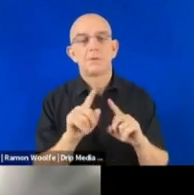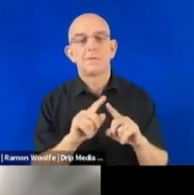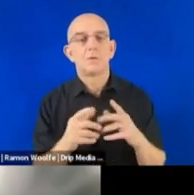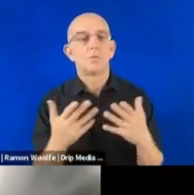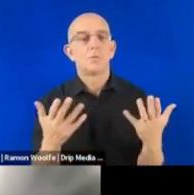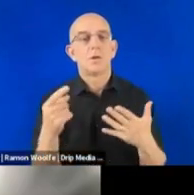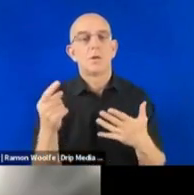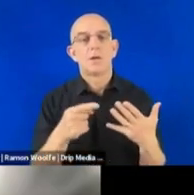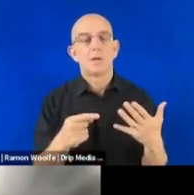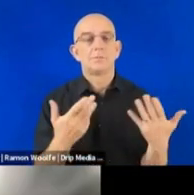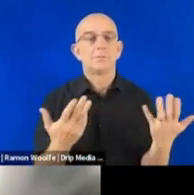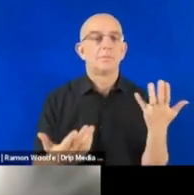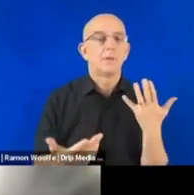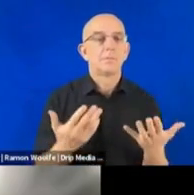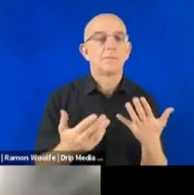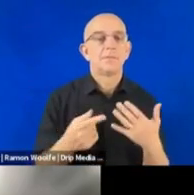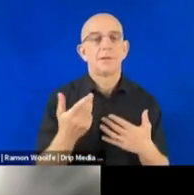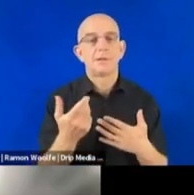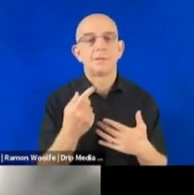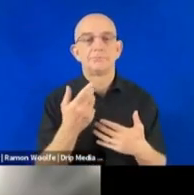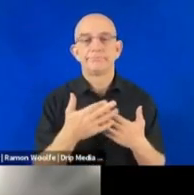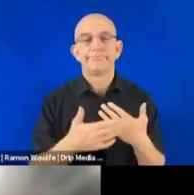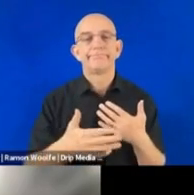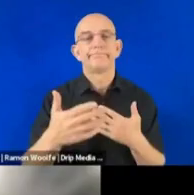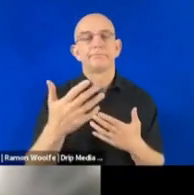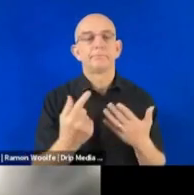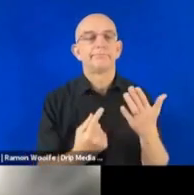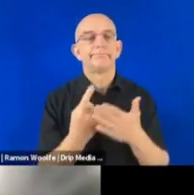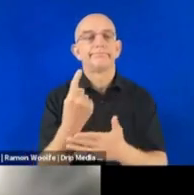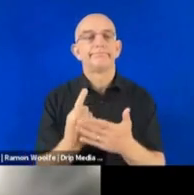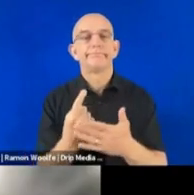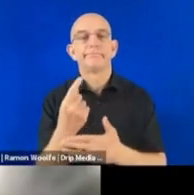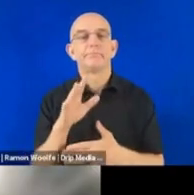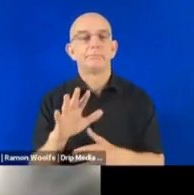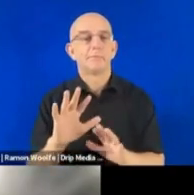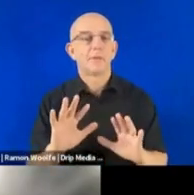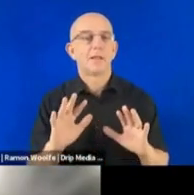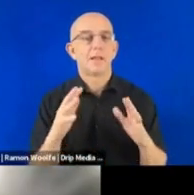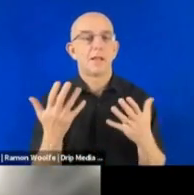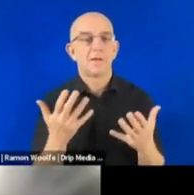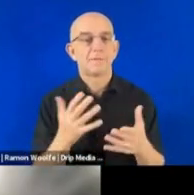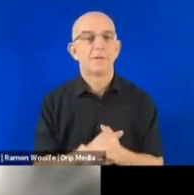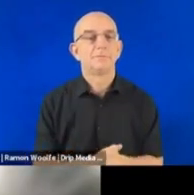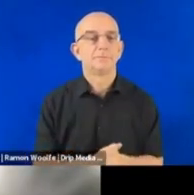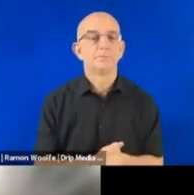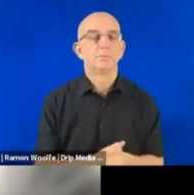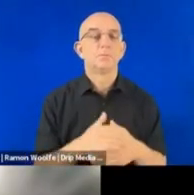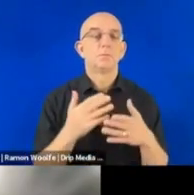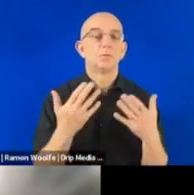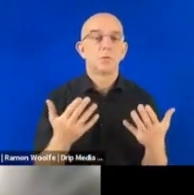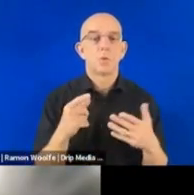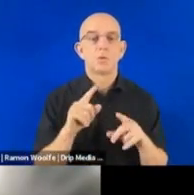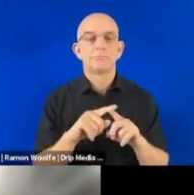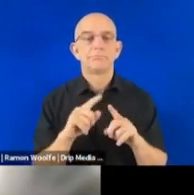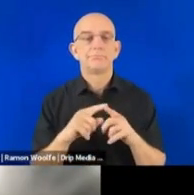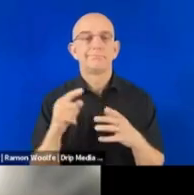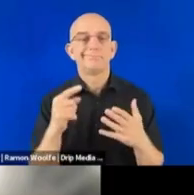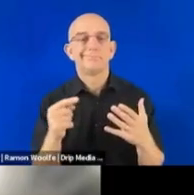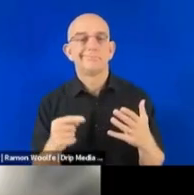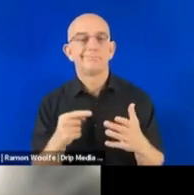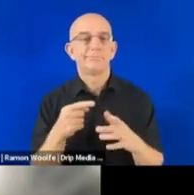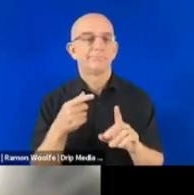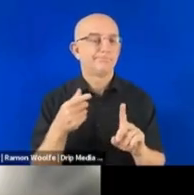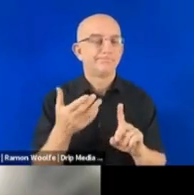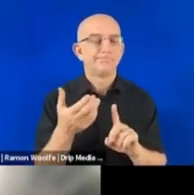understand the purpose, function, but also methods of social protection in Malawi. They're able to internalize the values and ethics of social